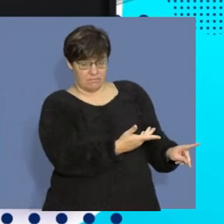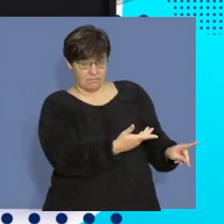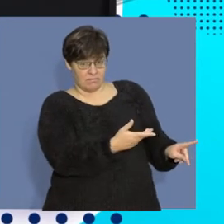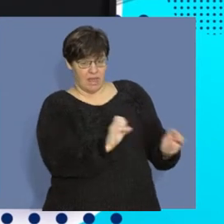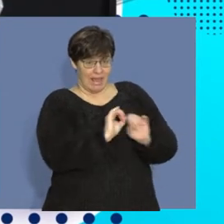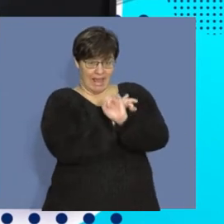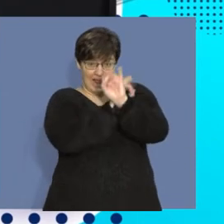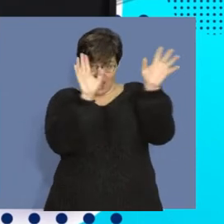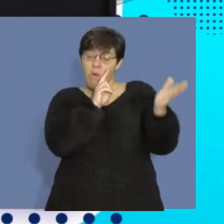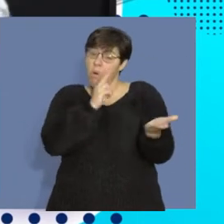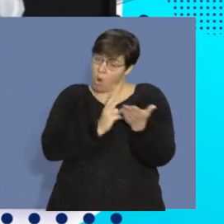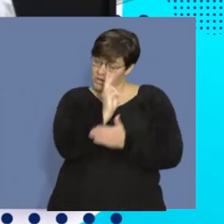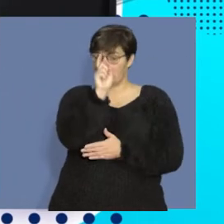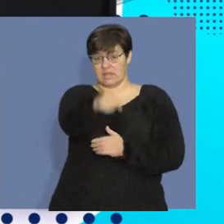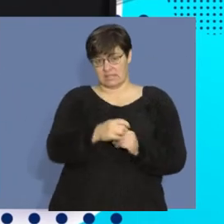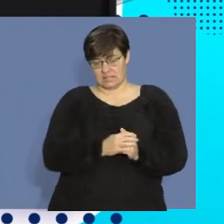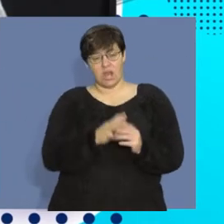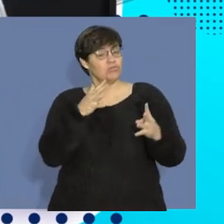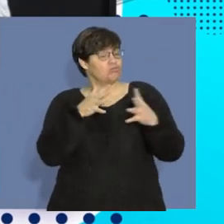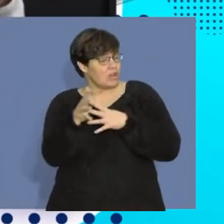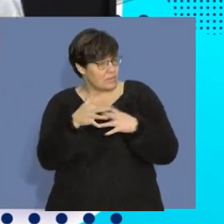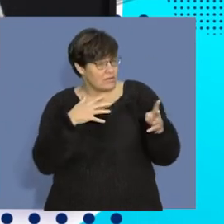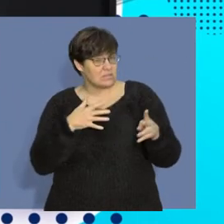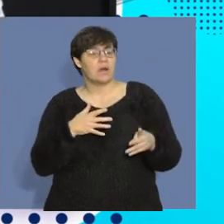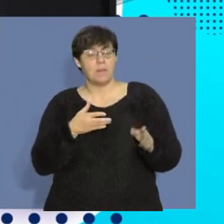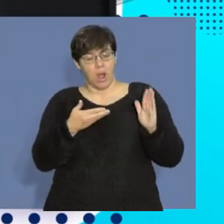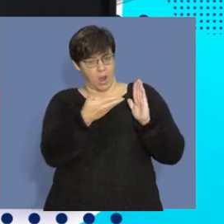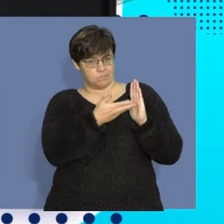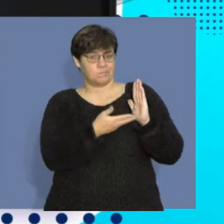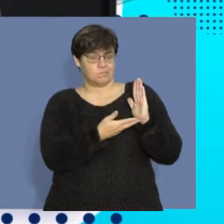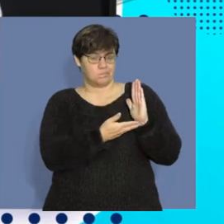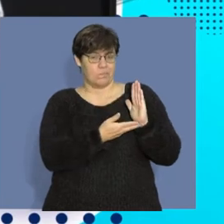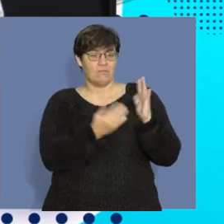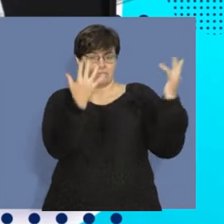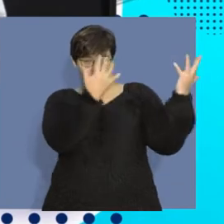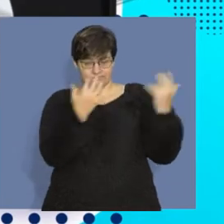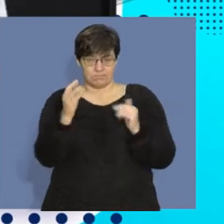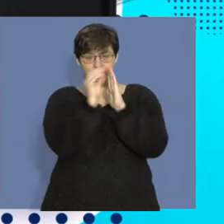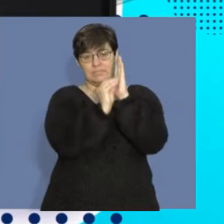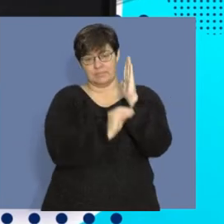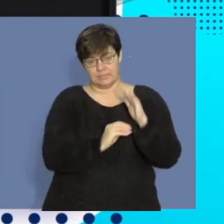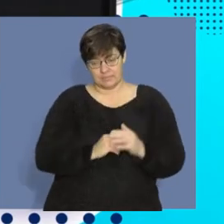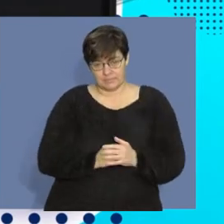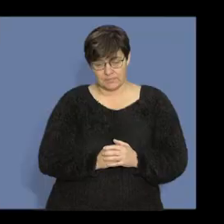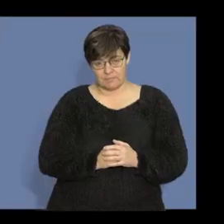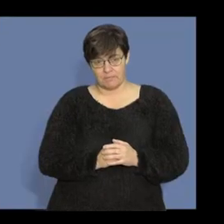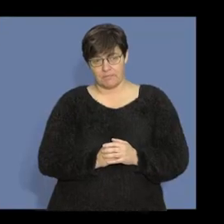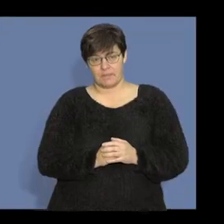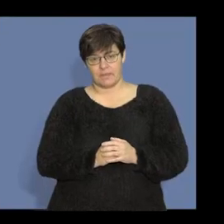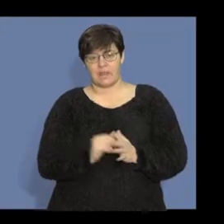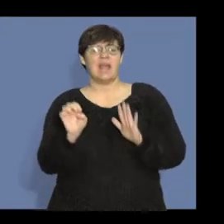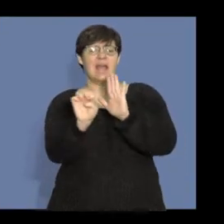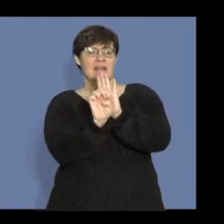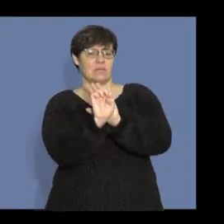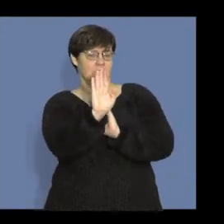the element of honesty, transparency featuring when we're doing the section on VAT. For